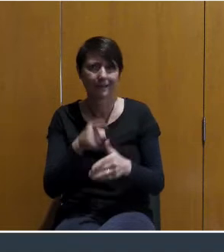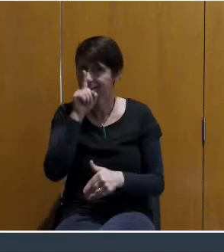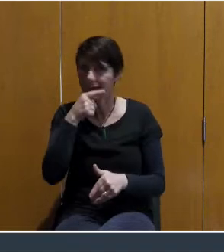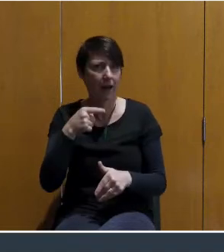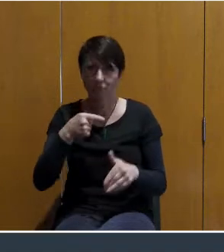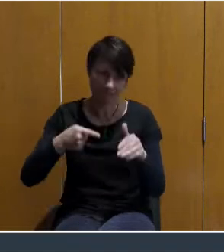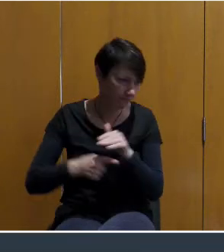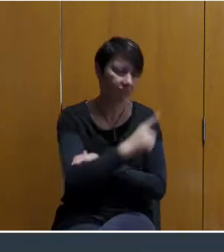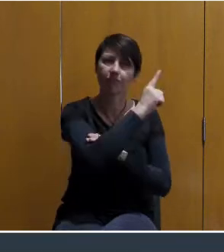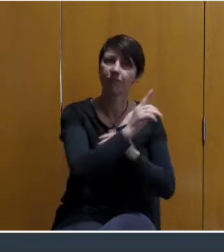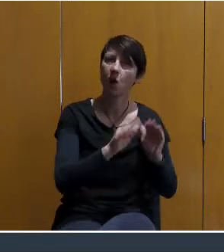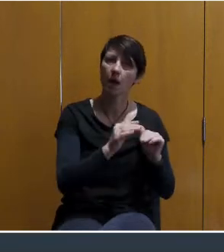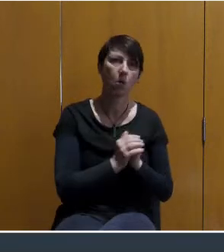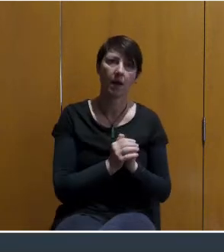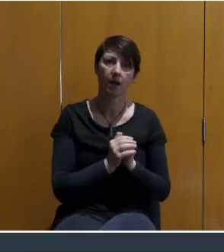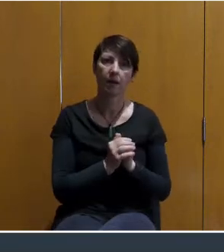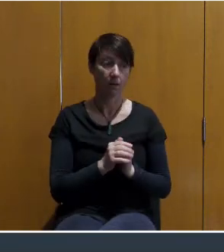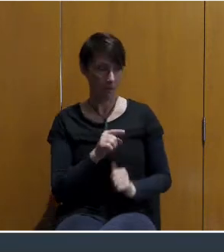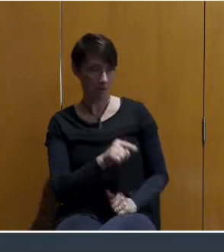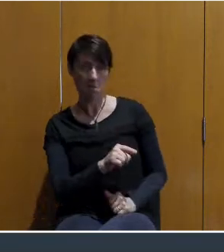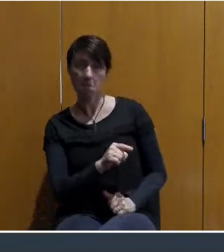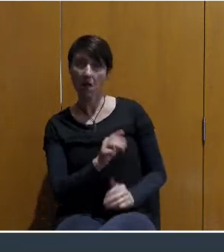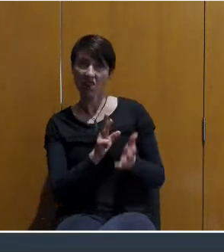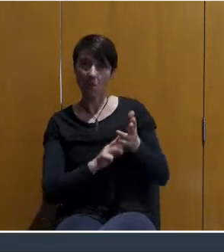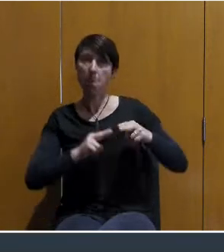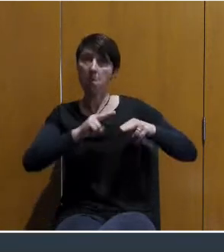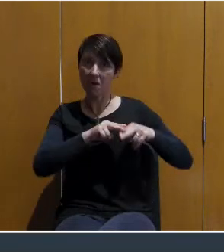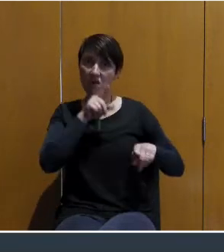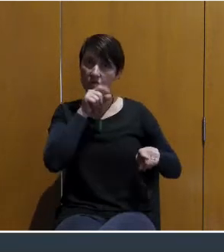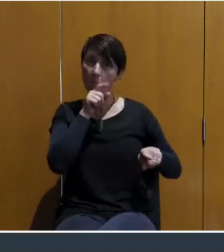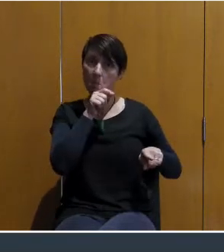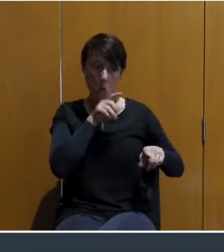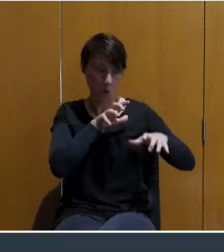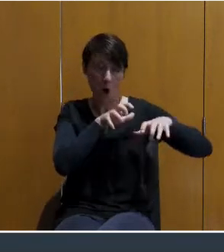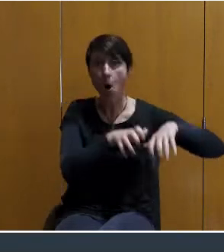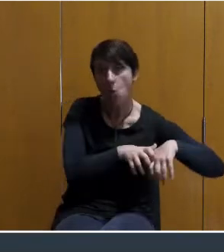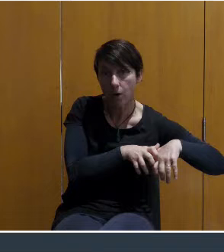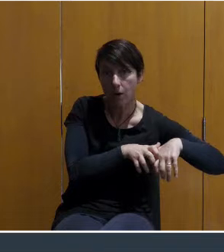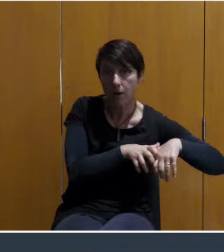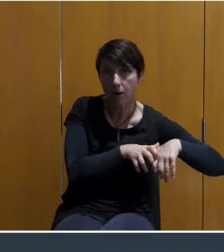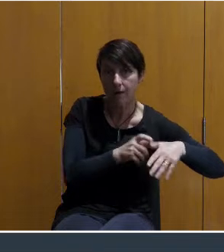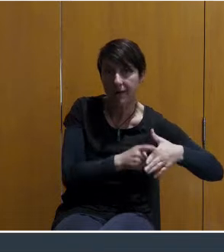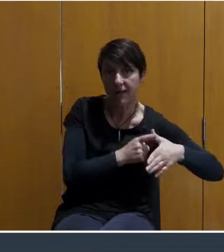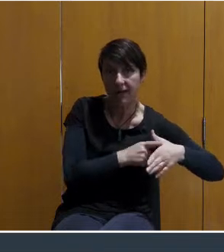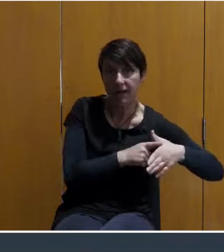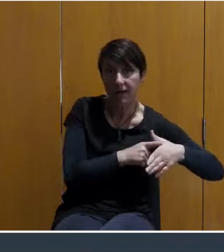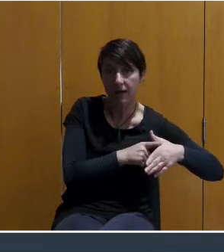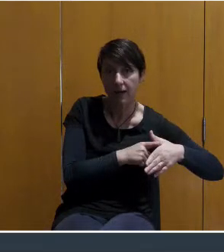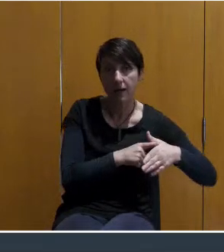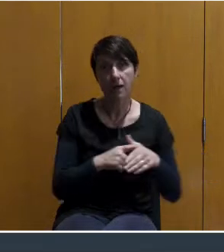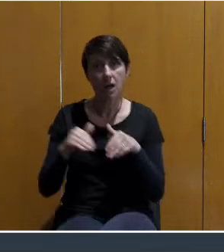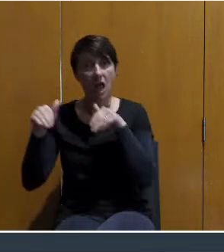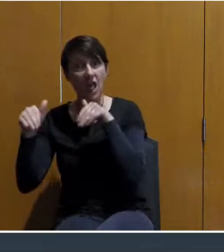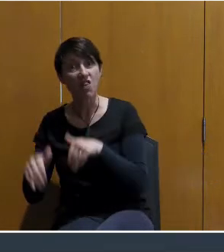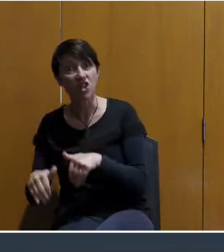was actually holding the bird, and because it was contained, the dog jumped straight into his lap to catch